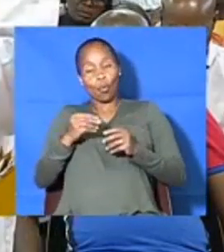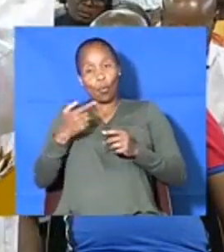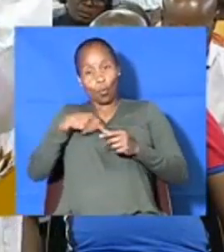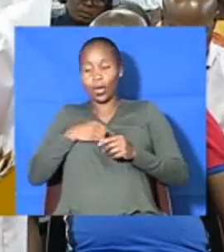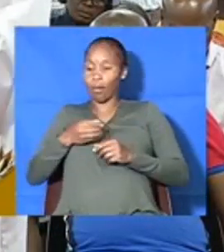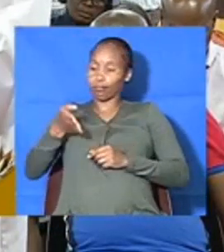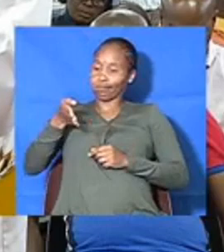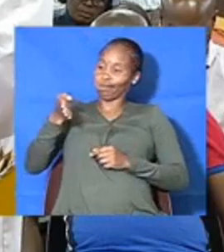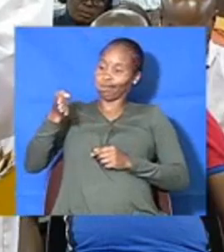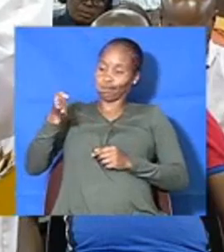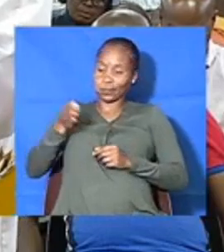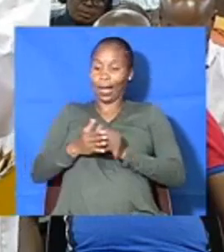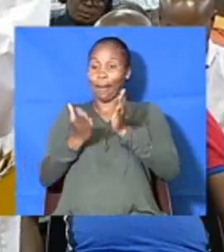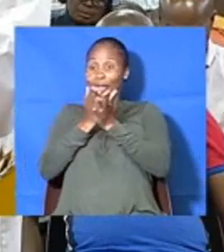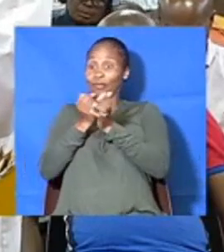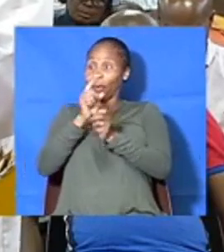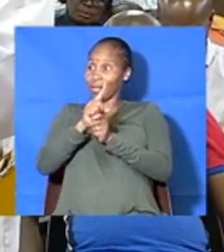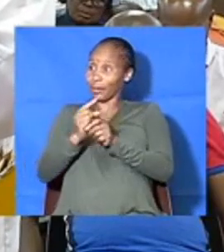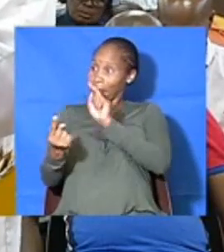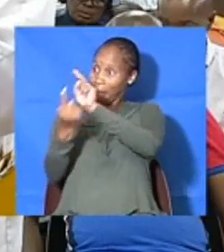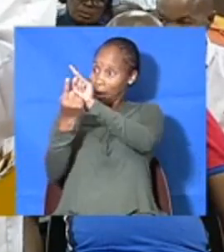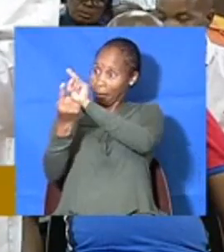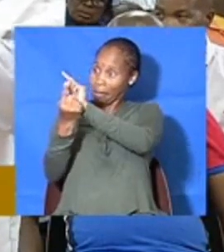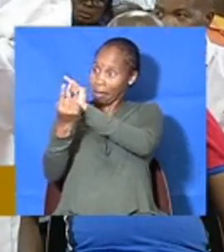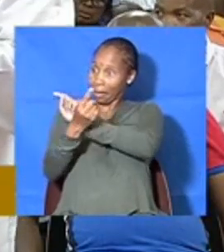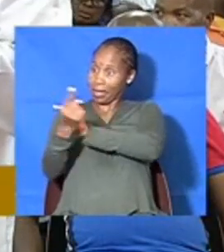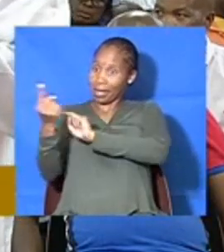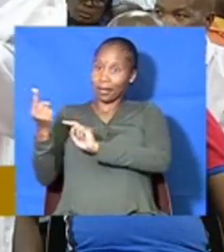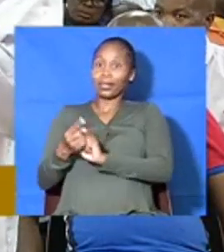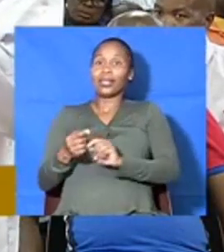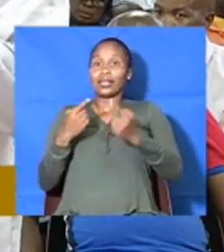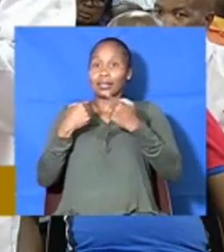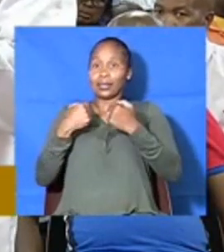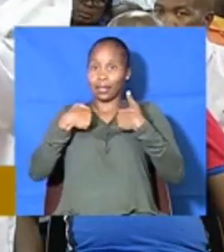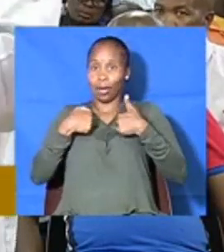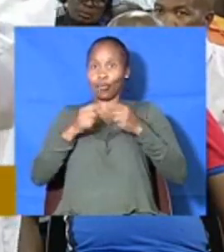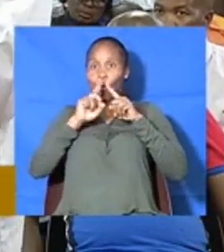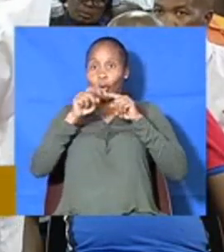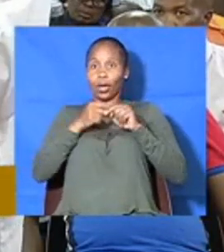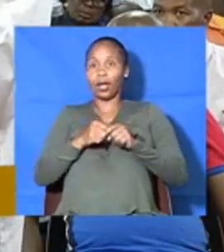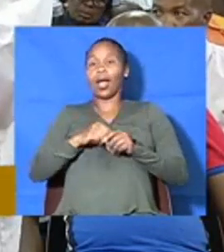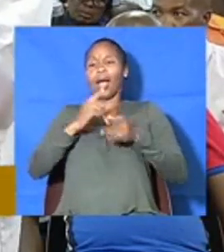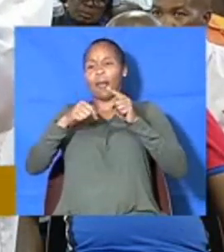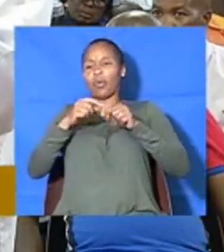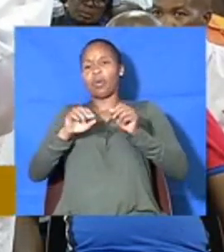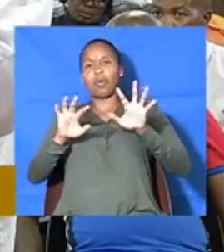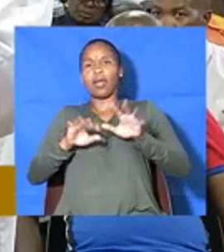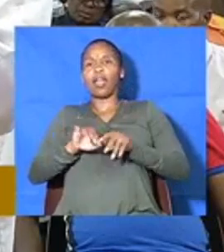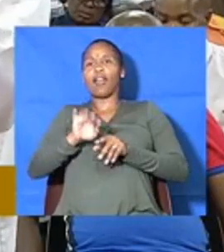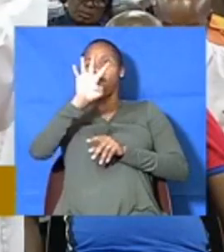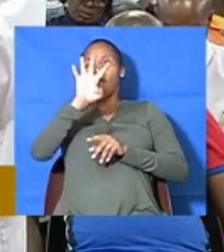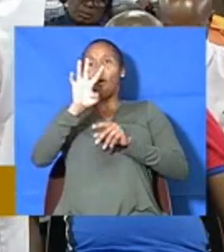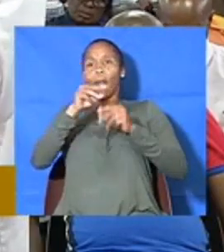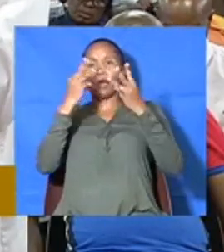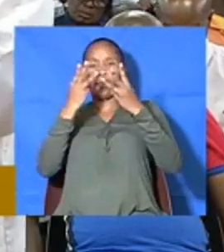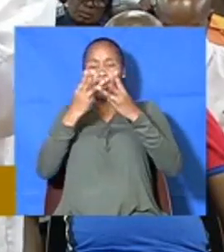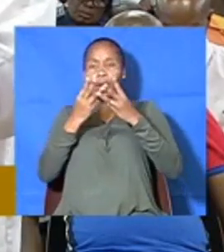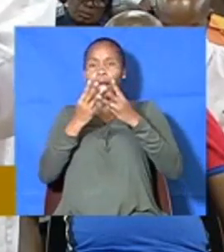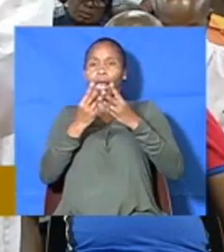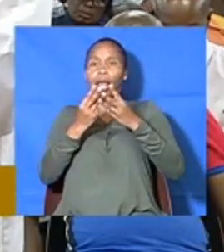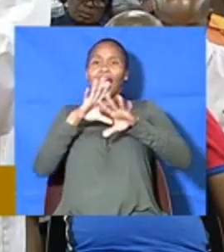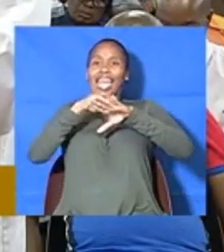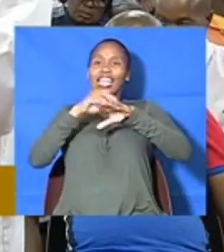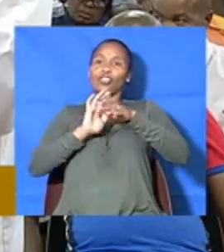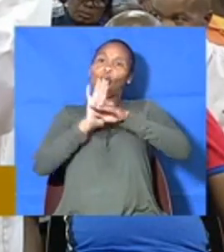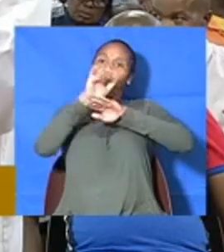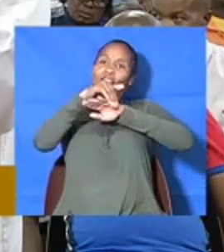ba nyaka go bona le bona ba itri ba ile gore ne ba tshwenye gore ba phele. Ke sure that everyone is going to agree to NHI.